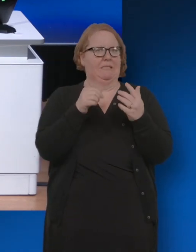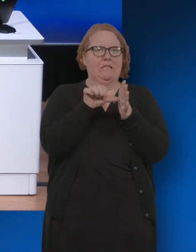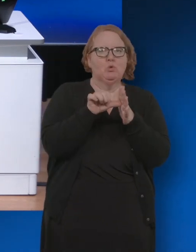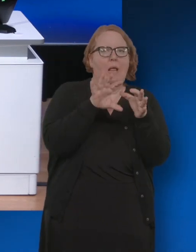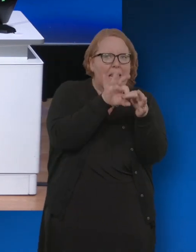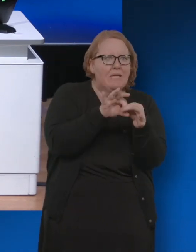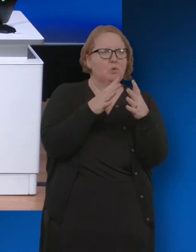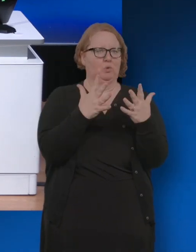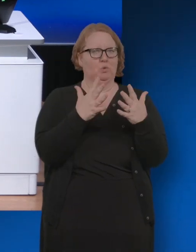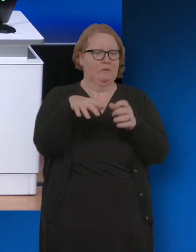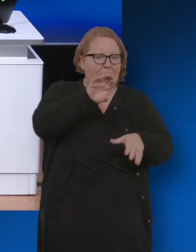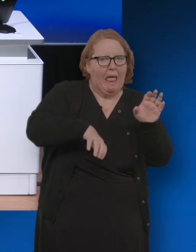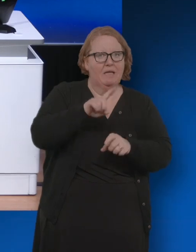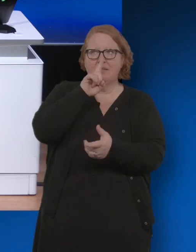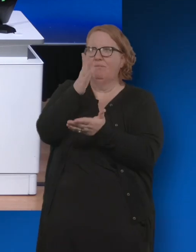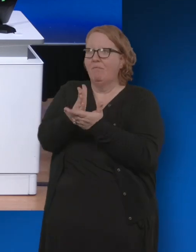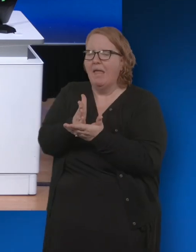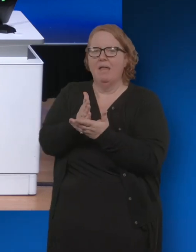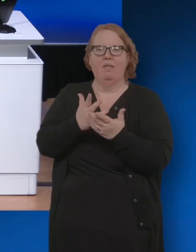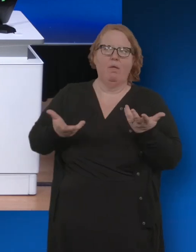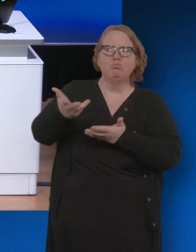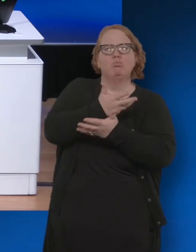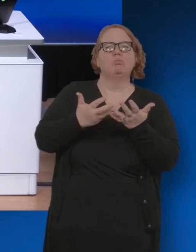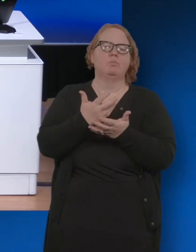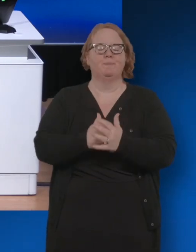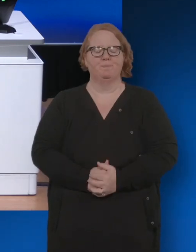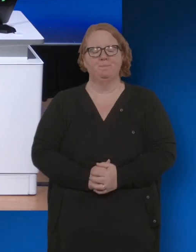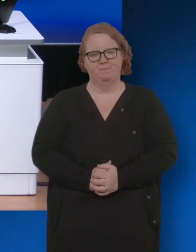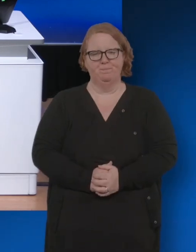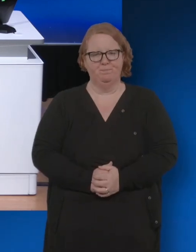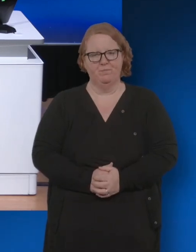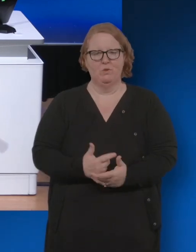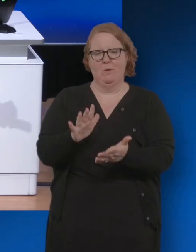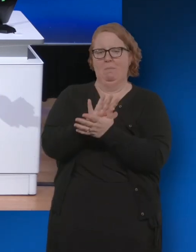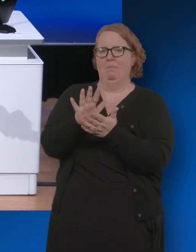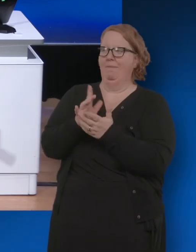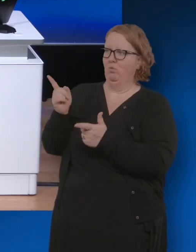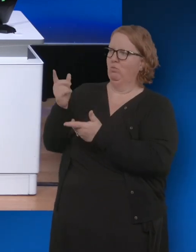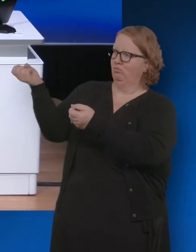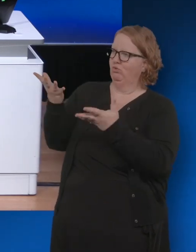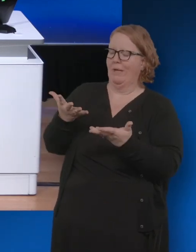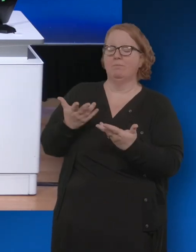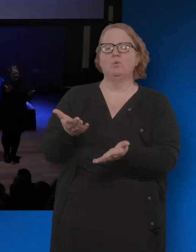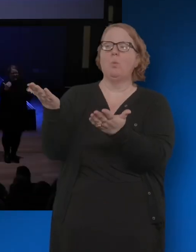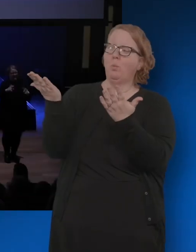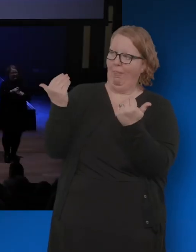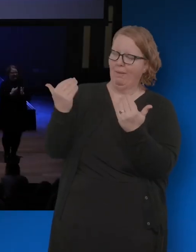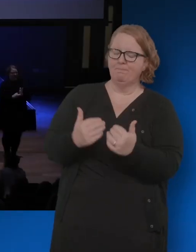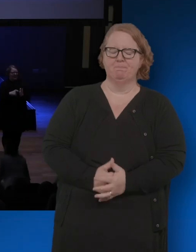faith. And we're very intrigued to hear what you have to share with us. So let's welcome Dr.